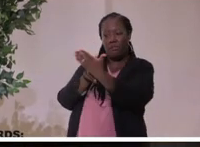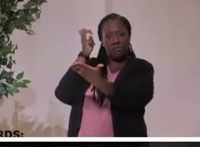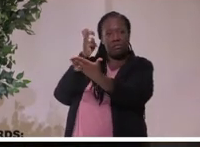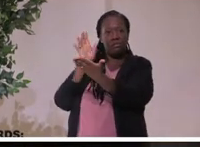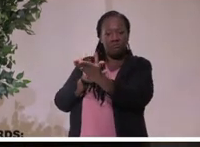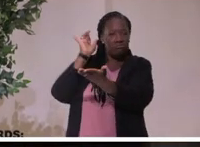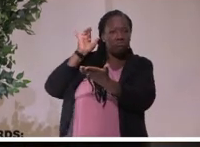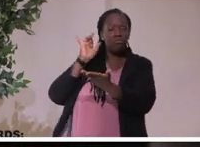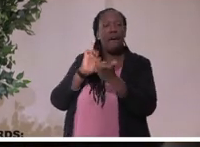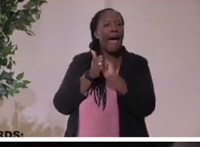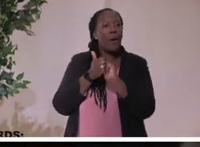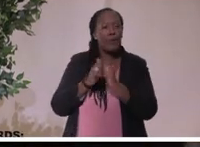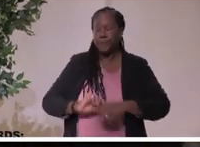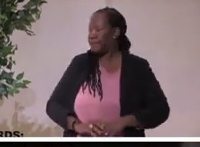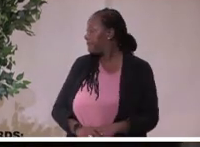so.